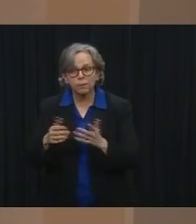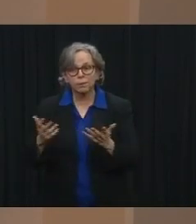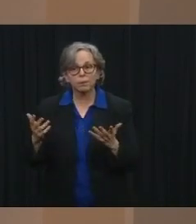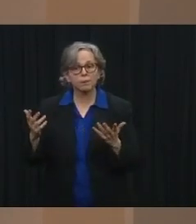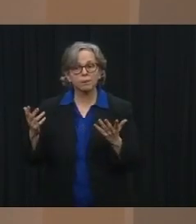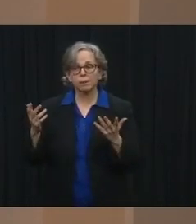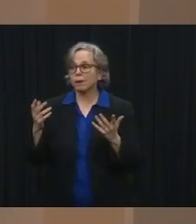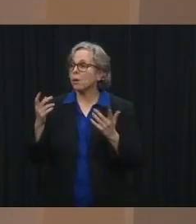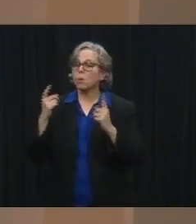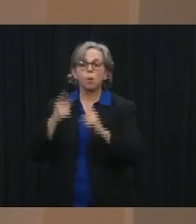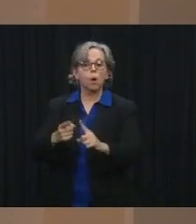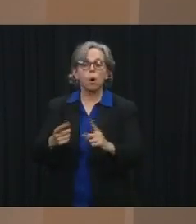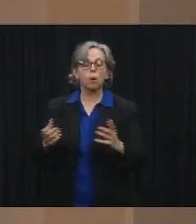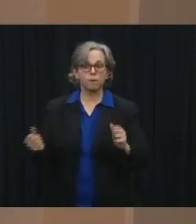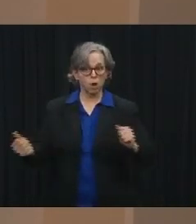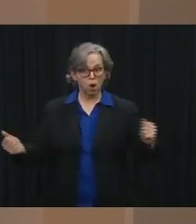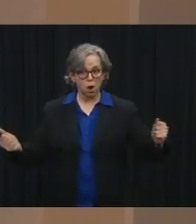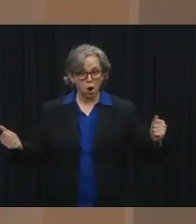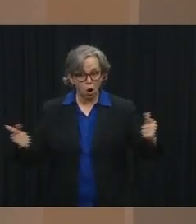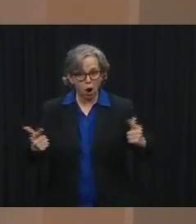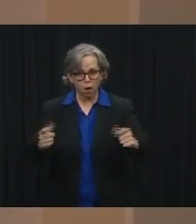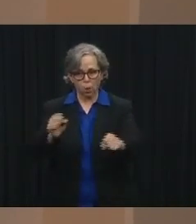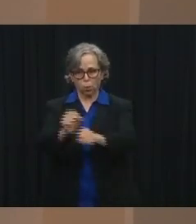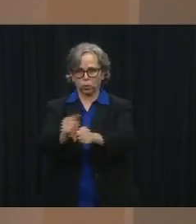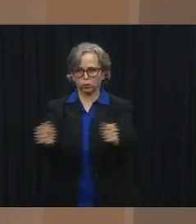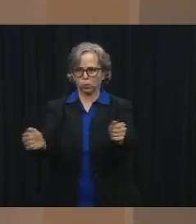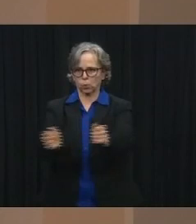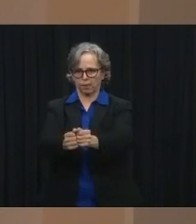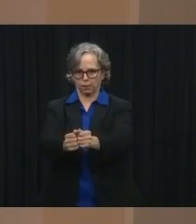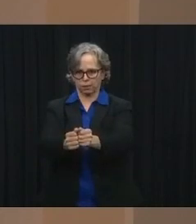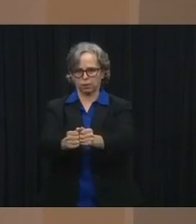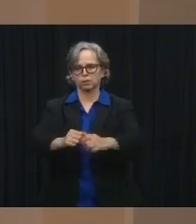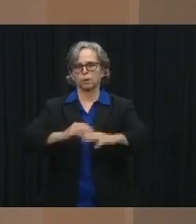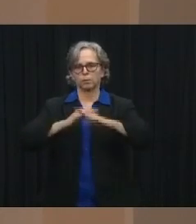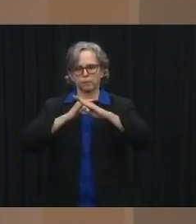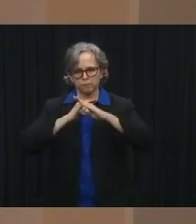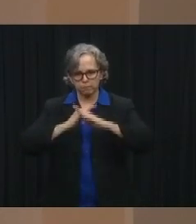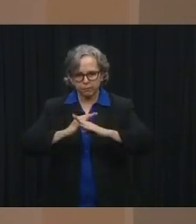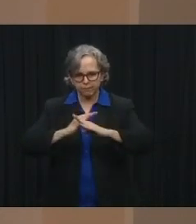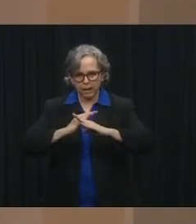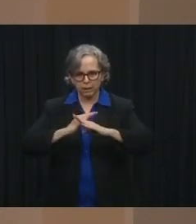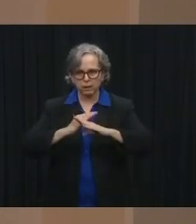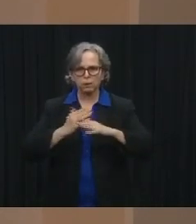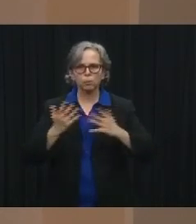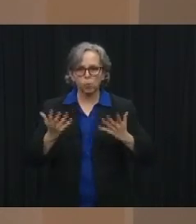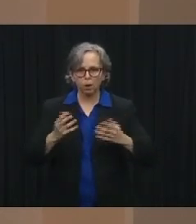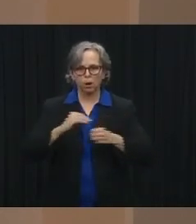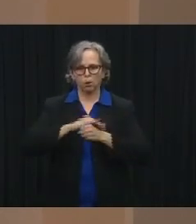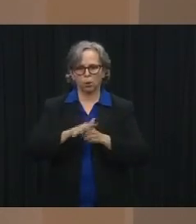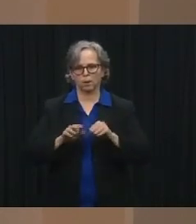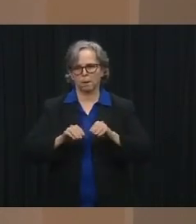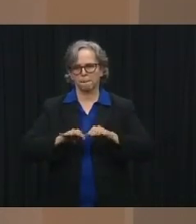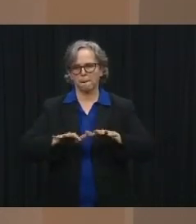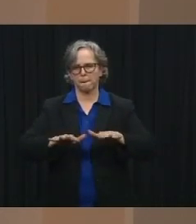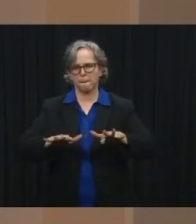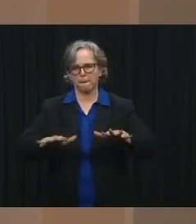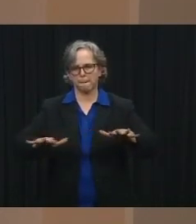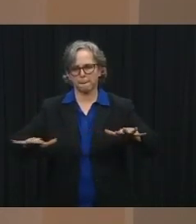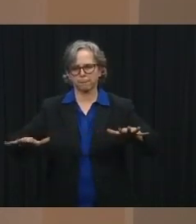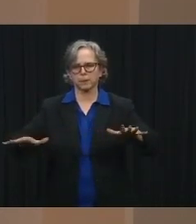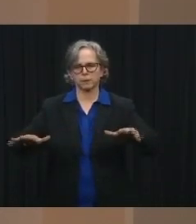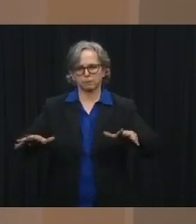the spread. That is so very important. And if you can stay home, as has been emphasized, or you can work from home, do